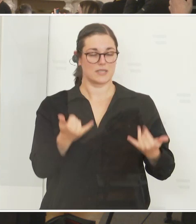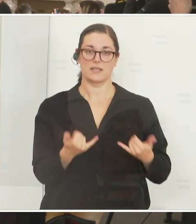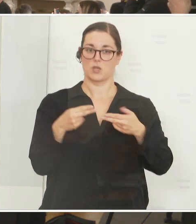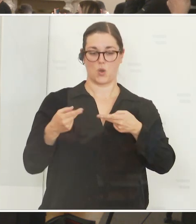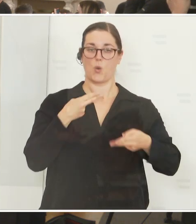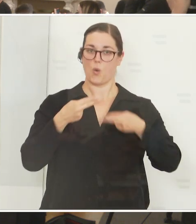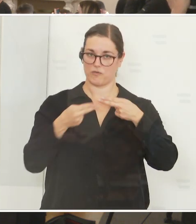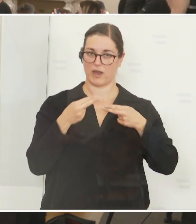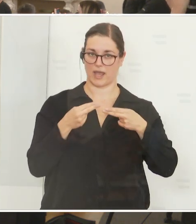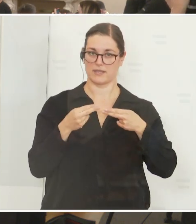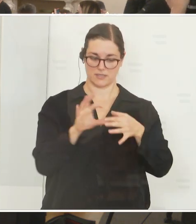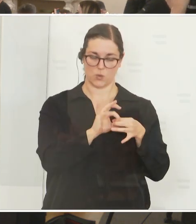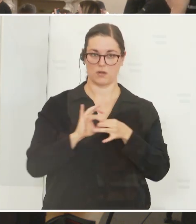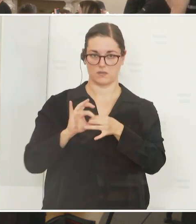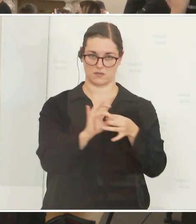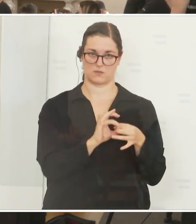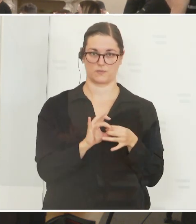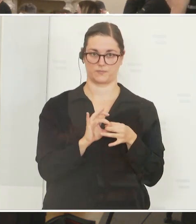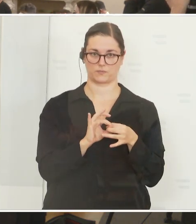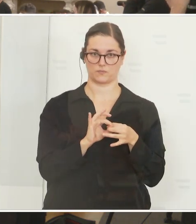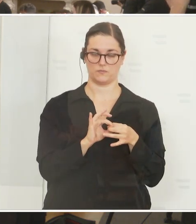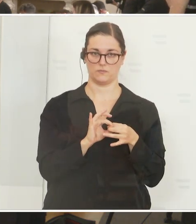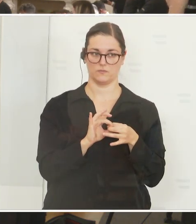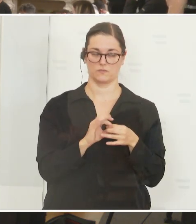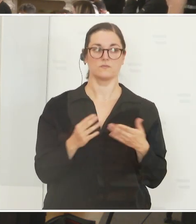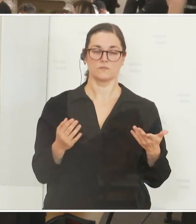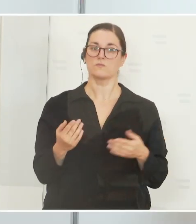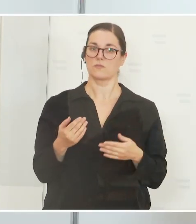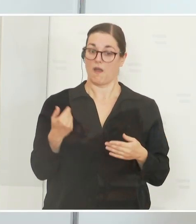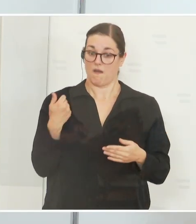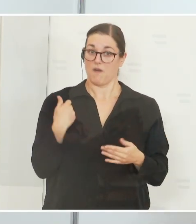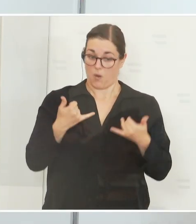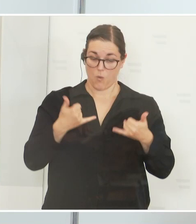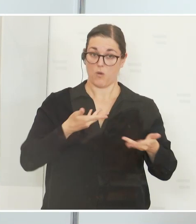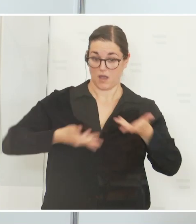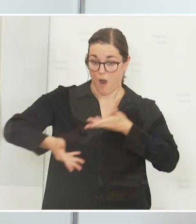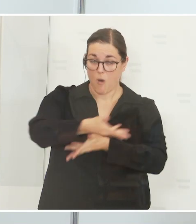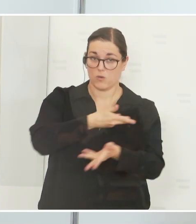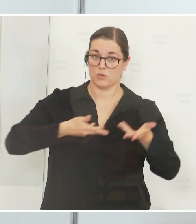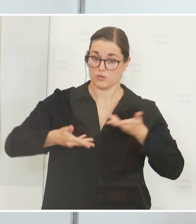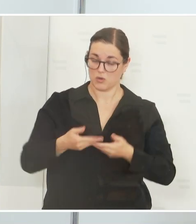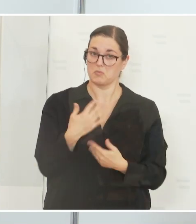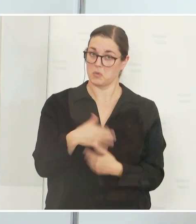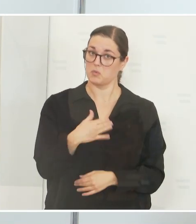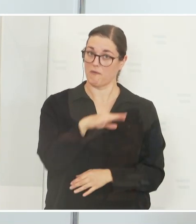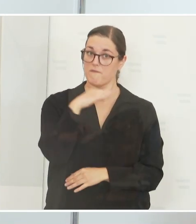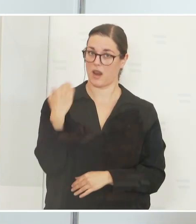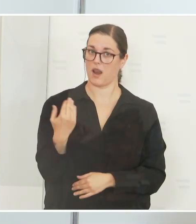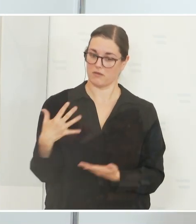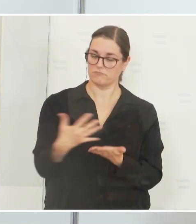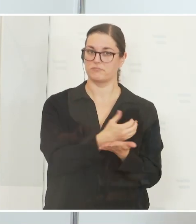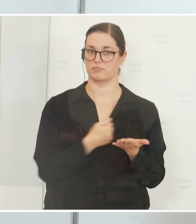conference. We had a very efficient exchange today. It's important to have